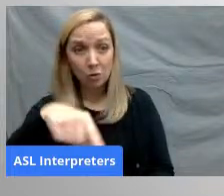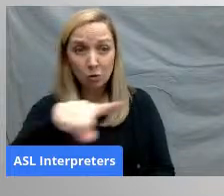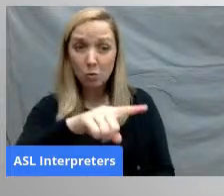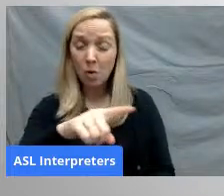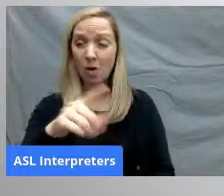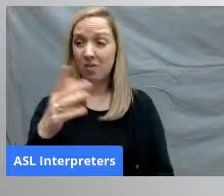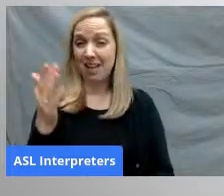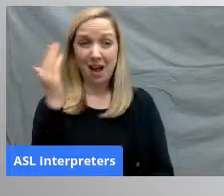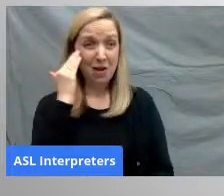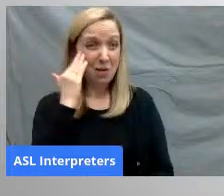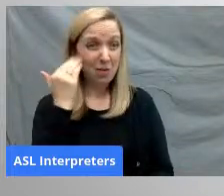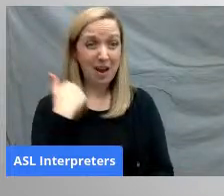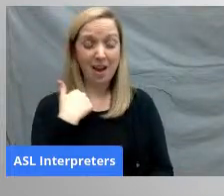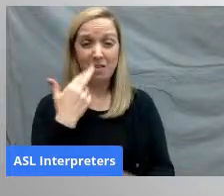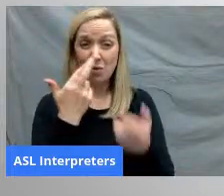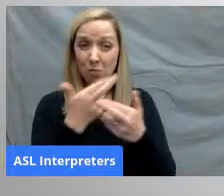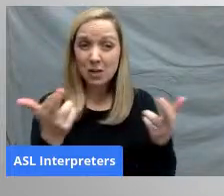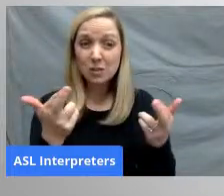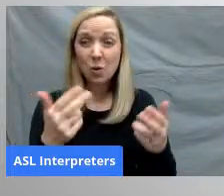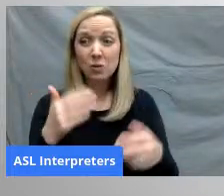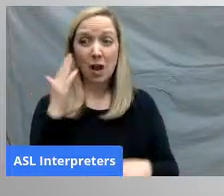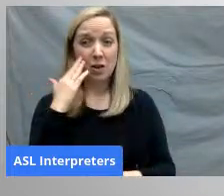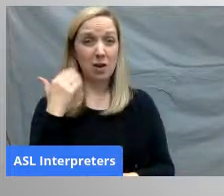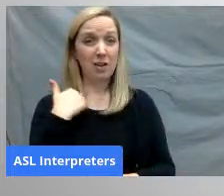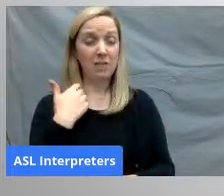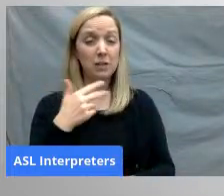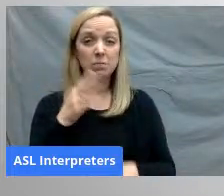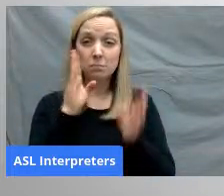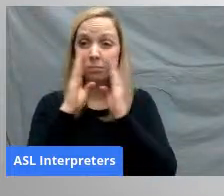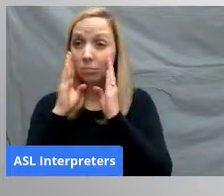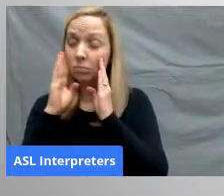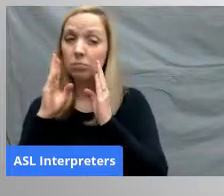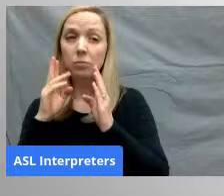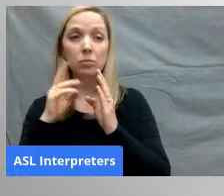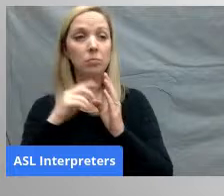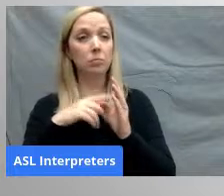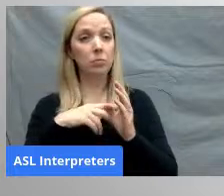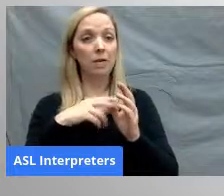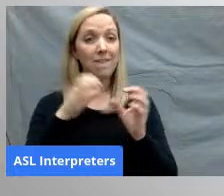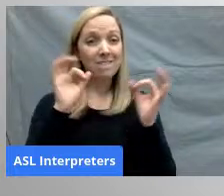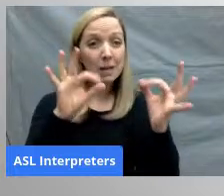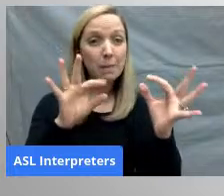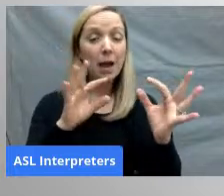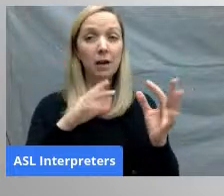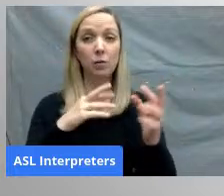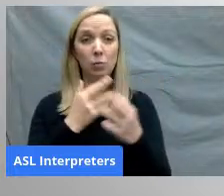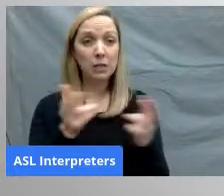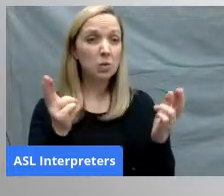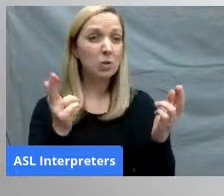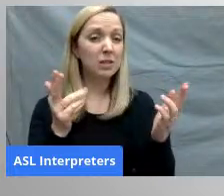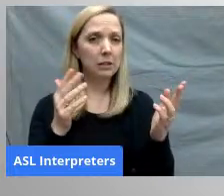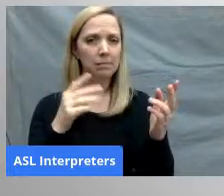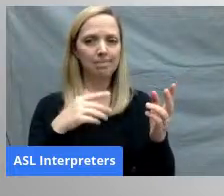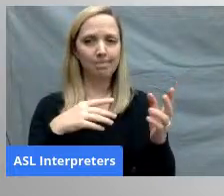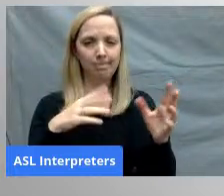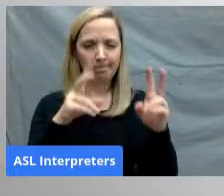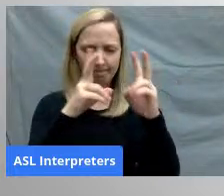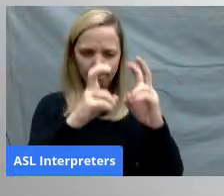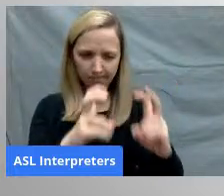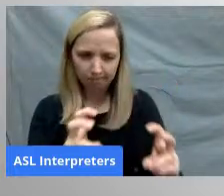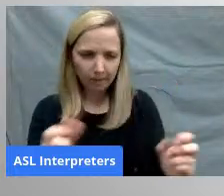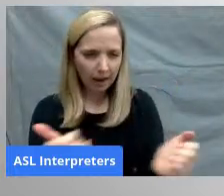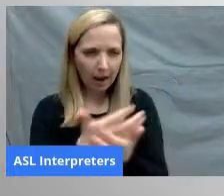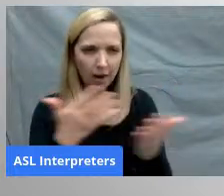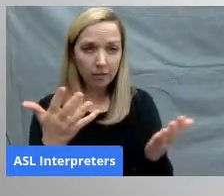you got, based on the problems, based on the feedback that we give you, come up with a solution. Certainly is not the